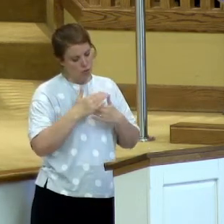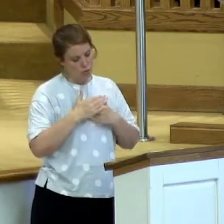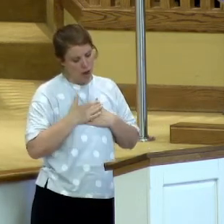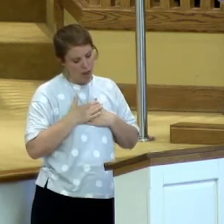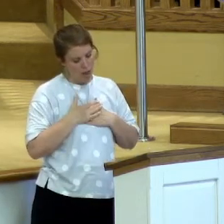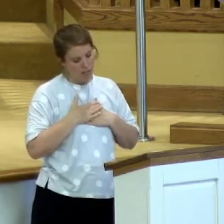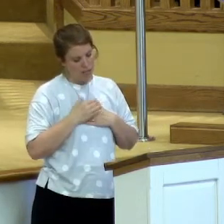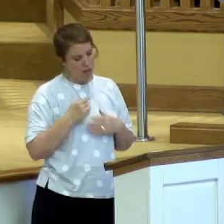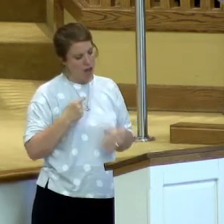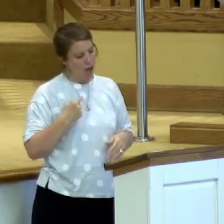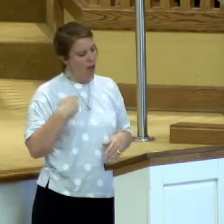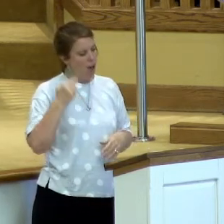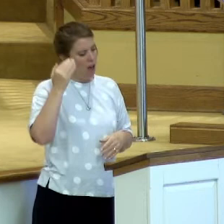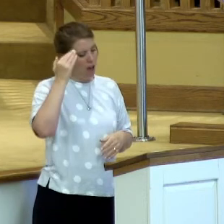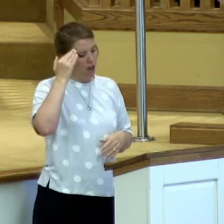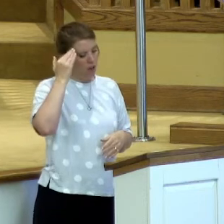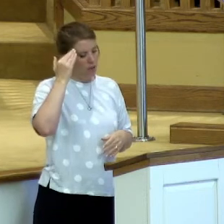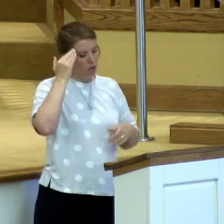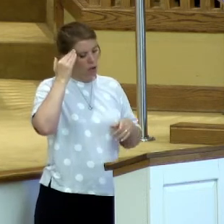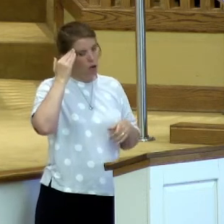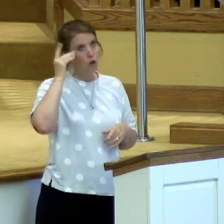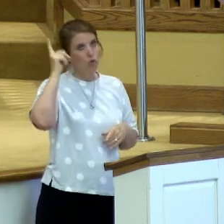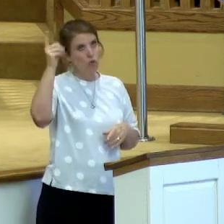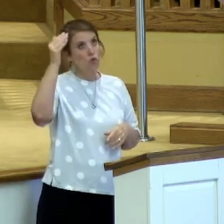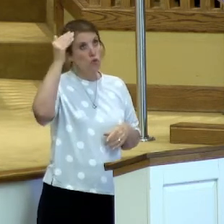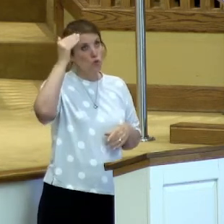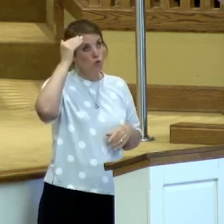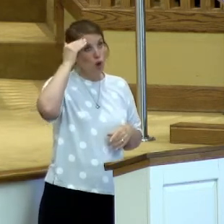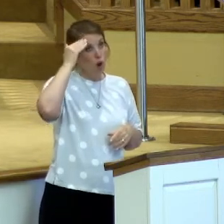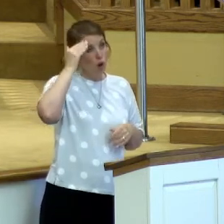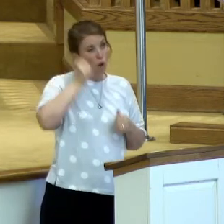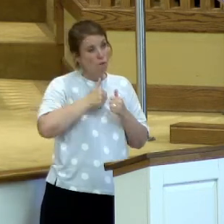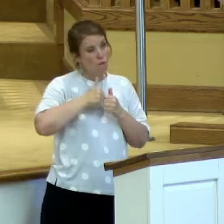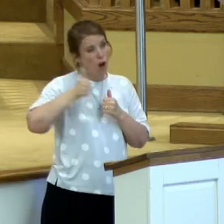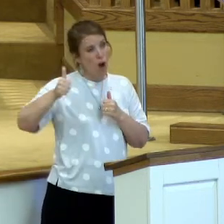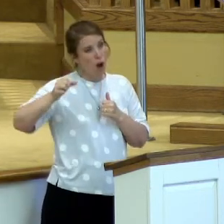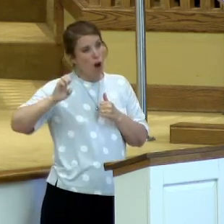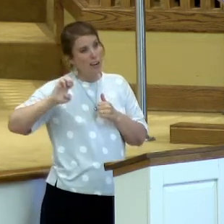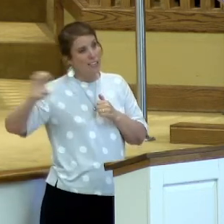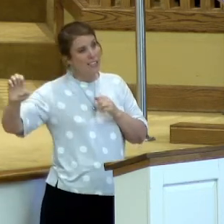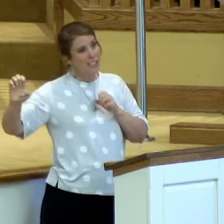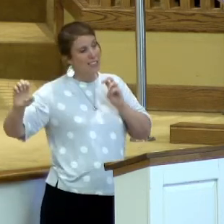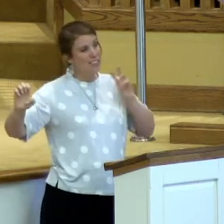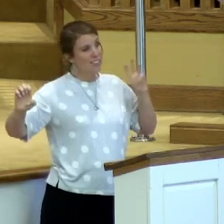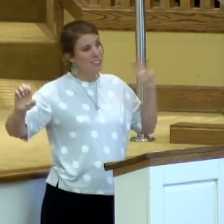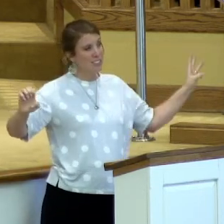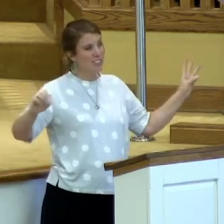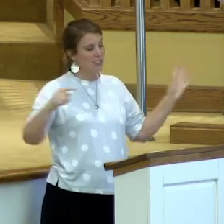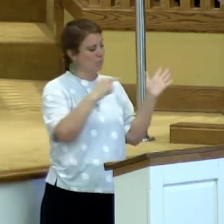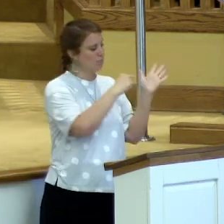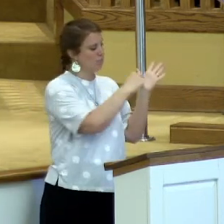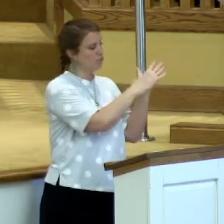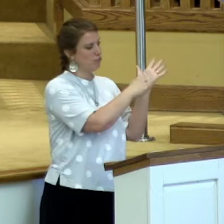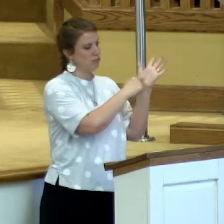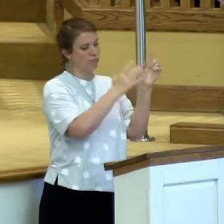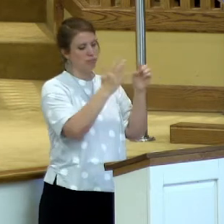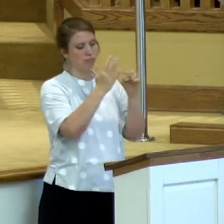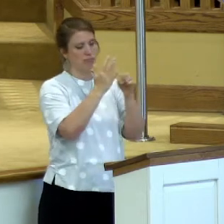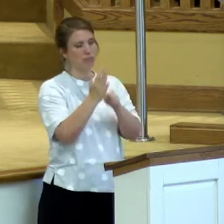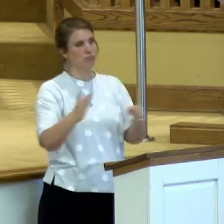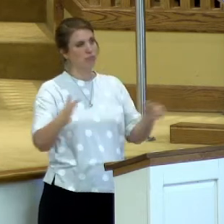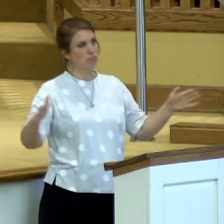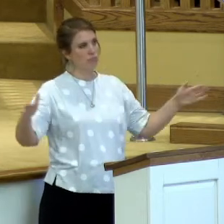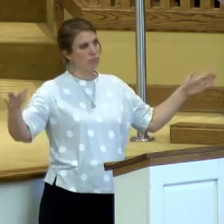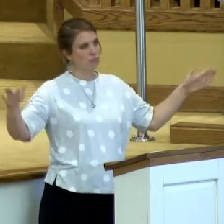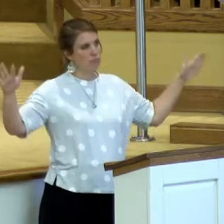know just how far the east is from the west, from one scarred hand to the other.